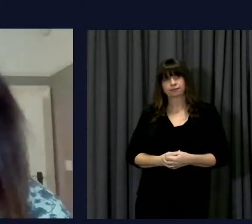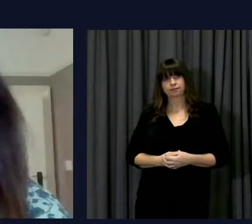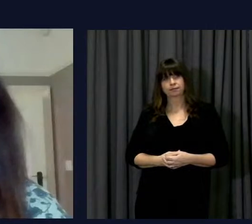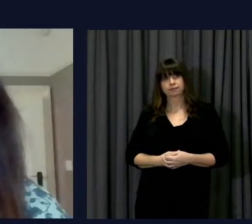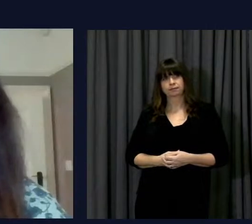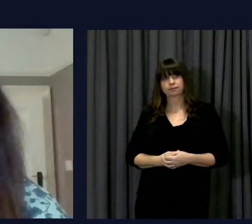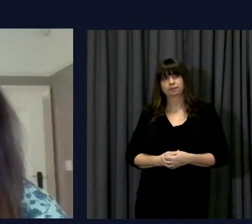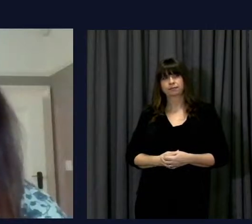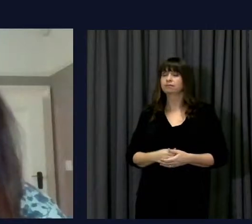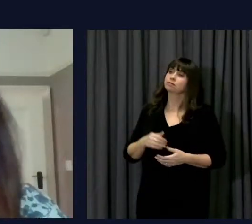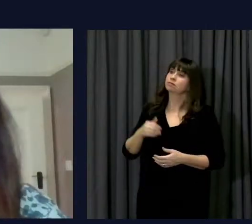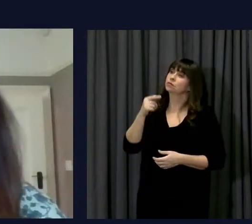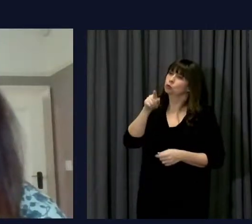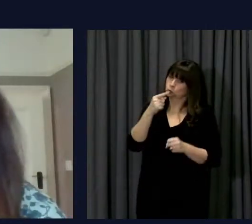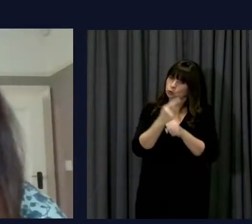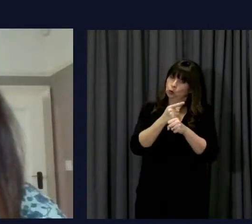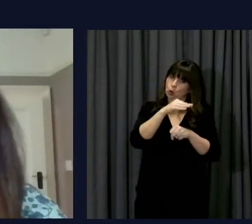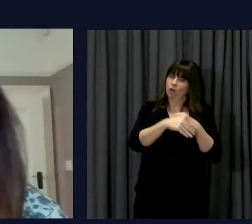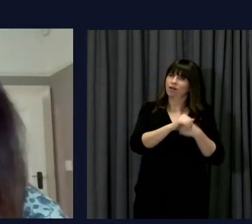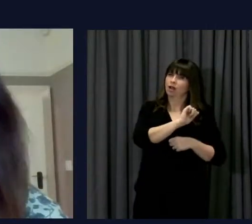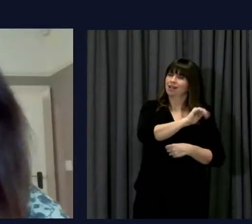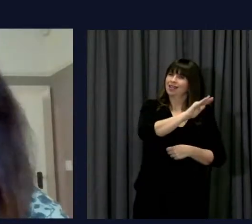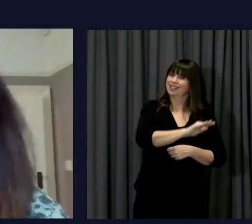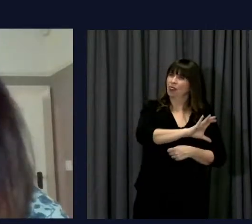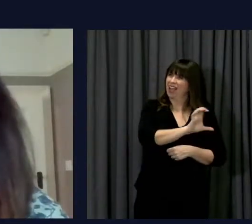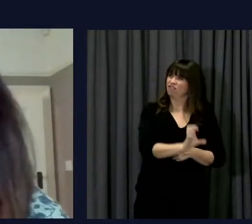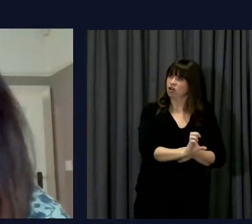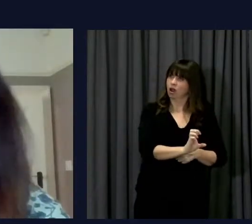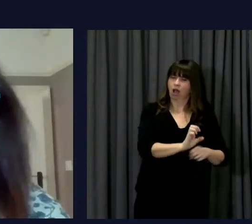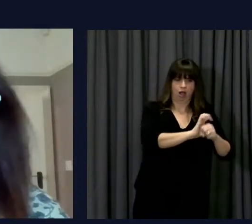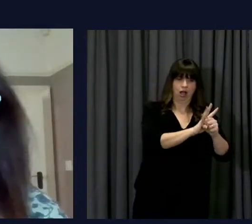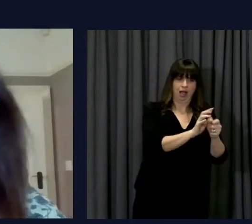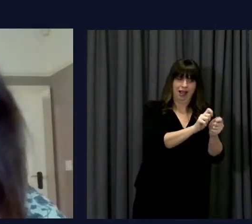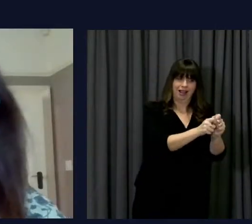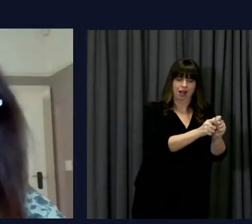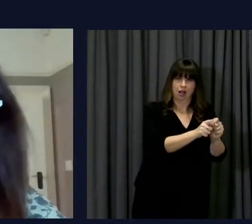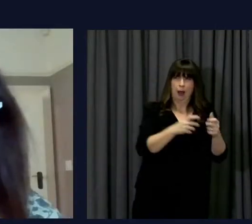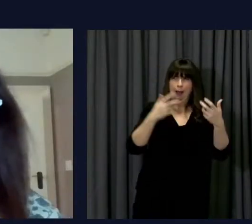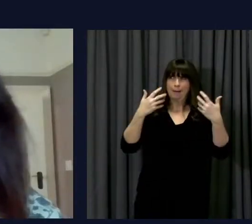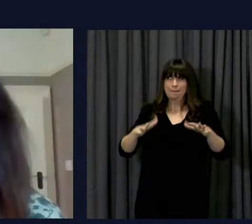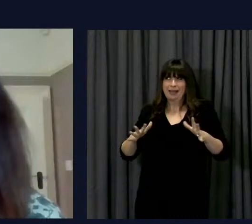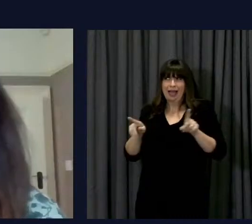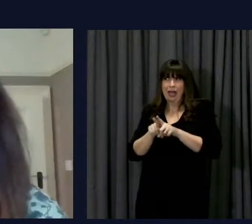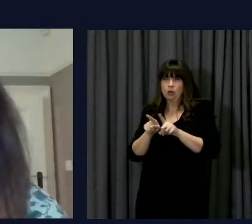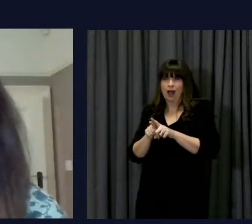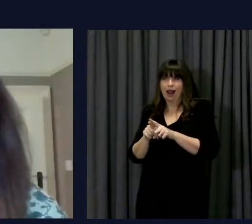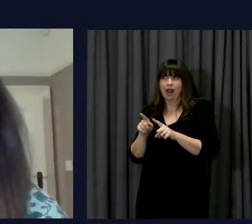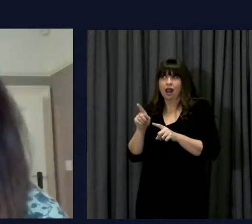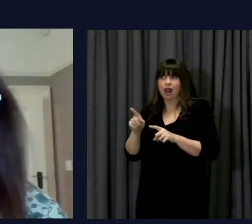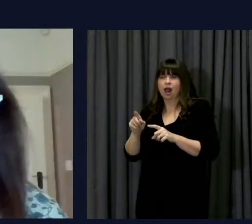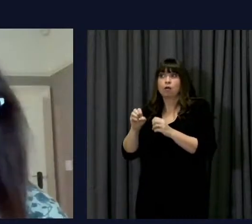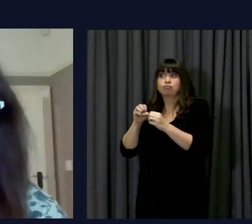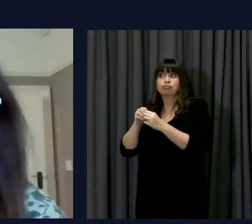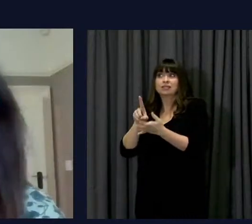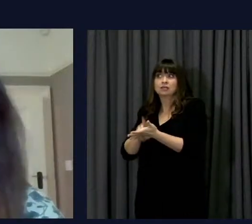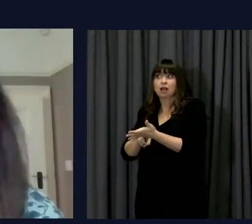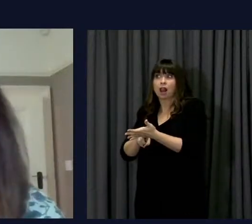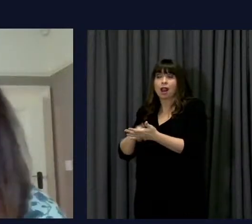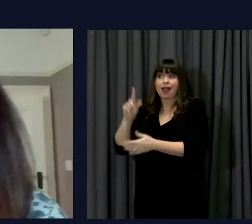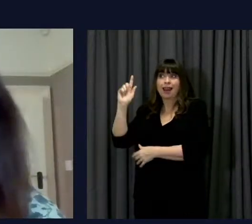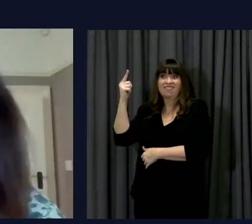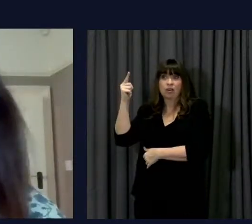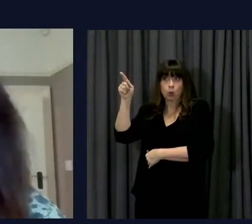Minister. You mentioned the South African variant, but now there are concerns about mutations that are circulating now in both Bristol and